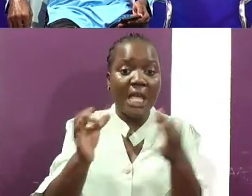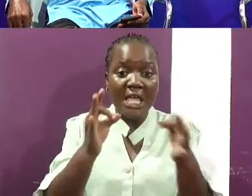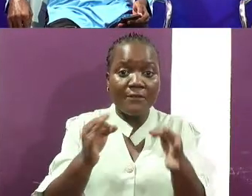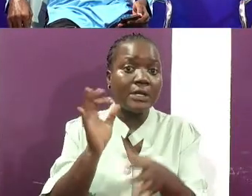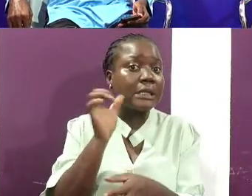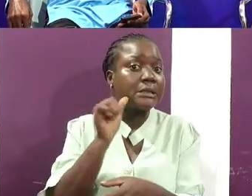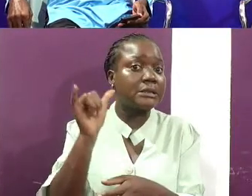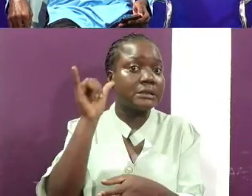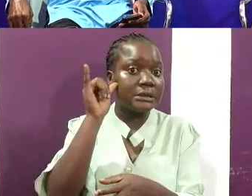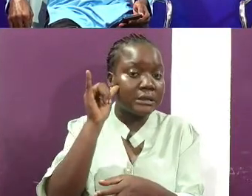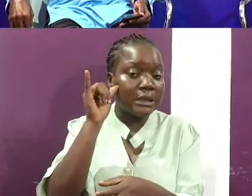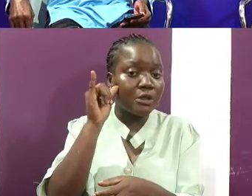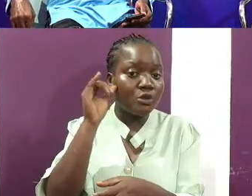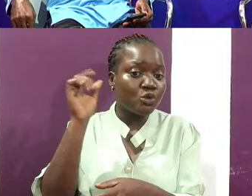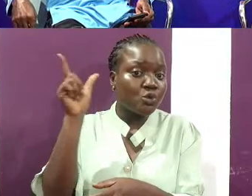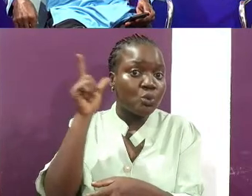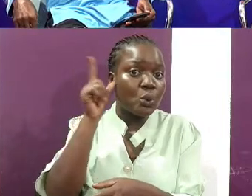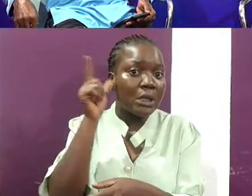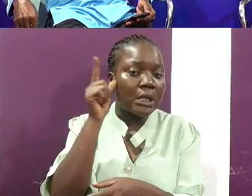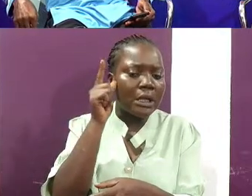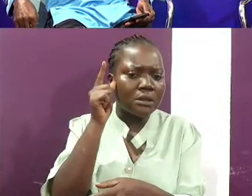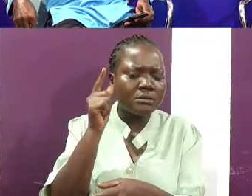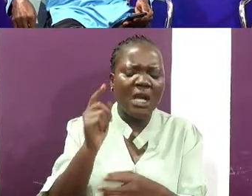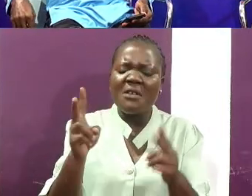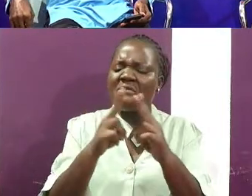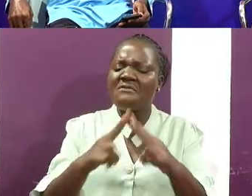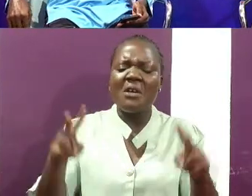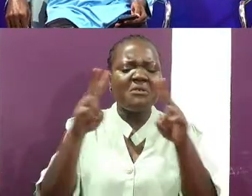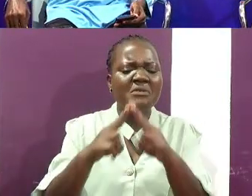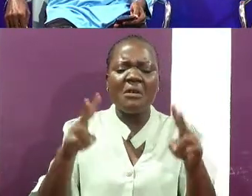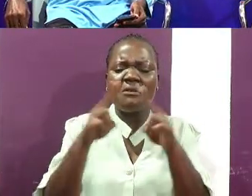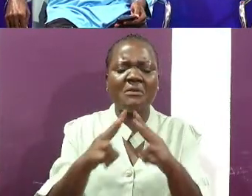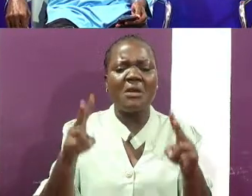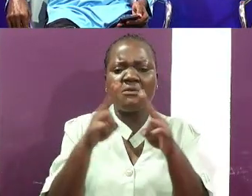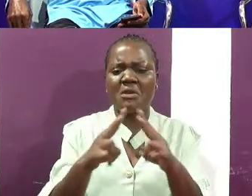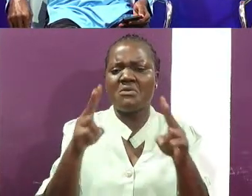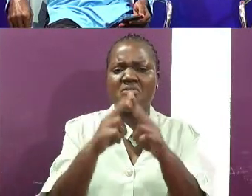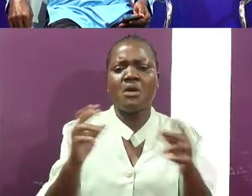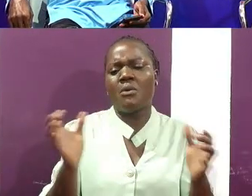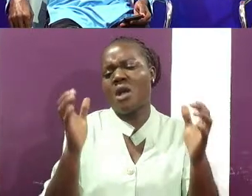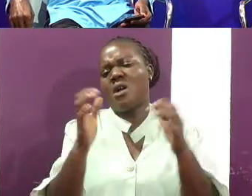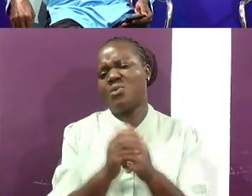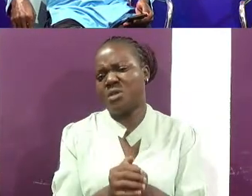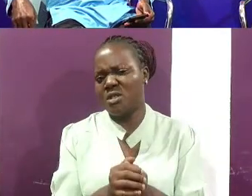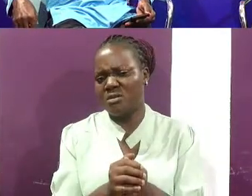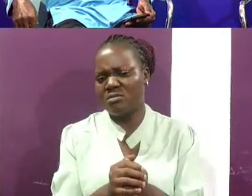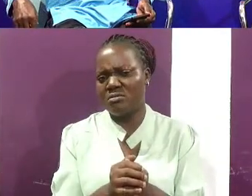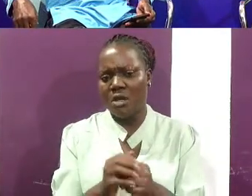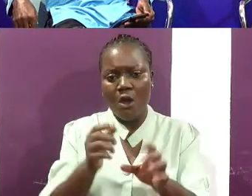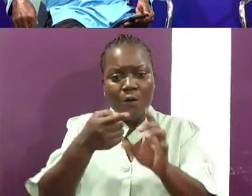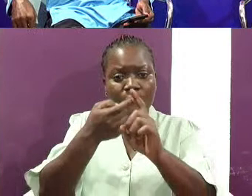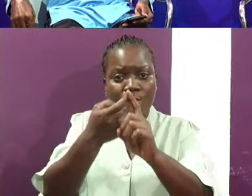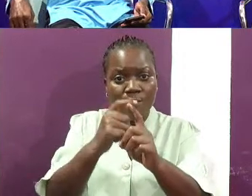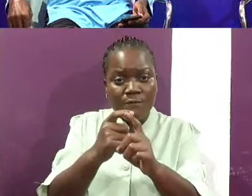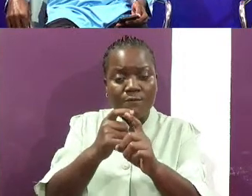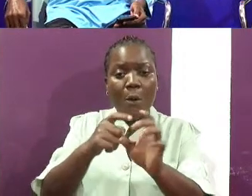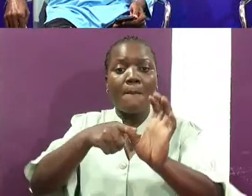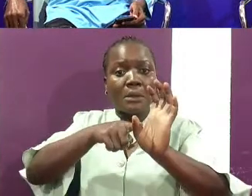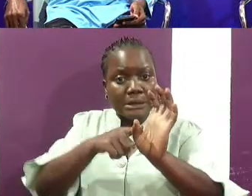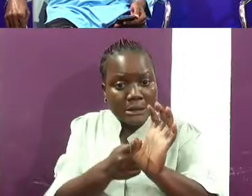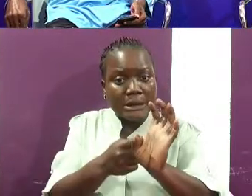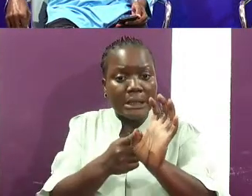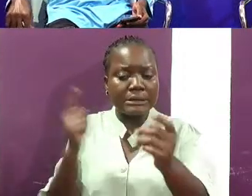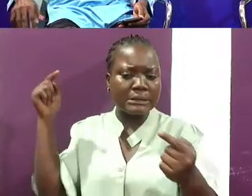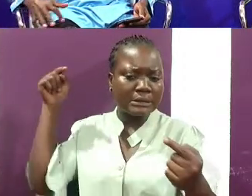encouraging. Very, very encouraging. So we tell right from the beginning. Or kwanya or the ebeshiebu som